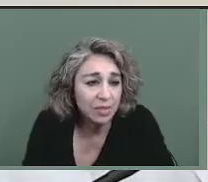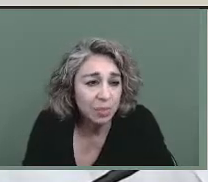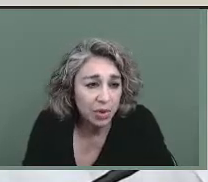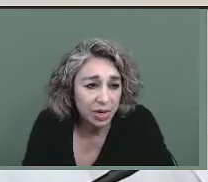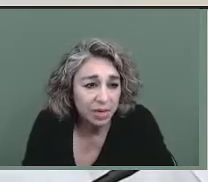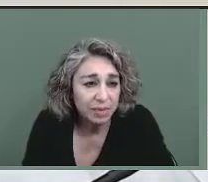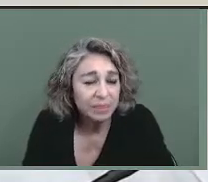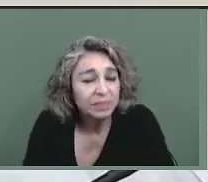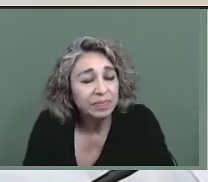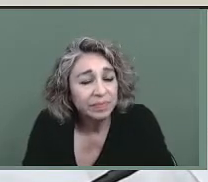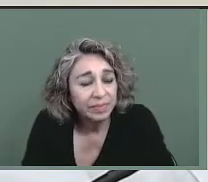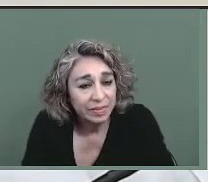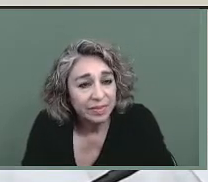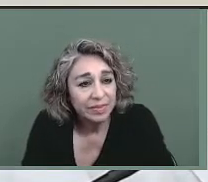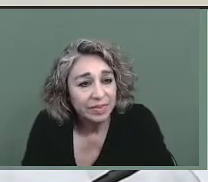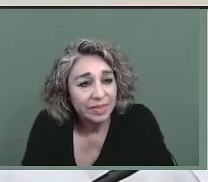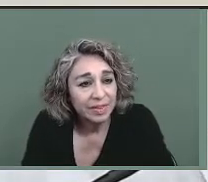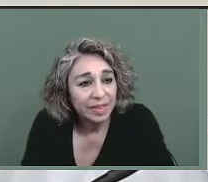some support.